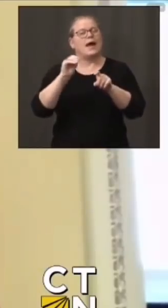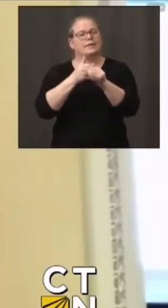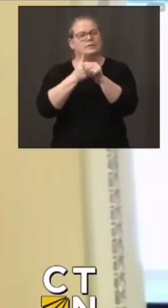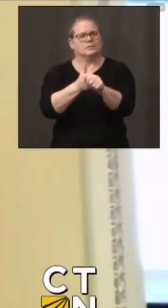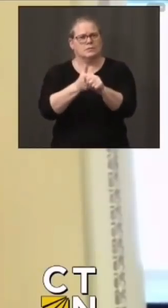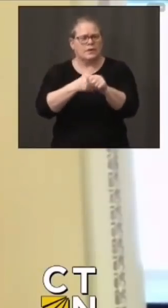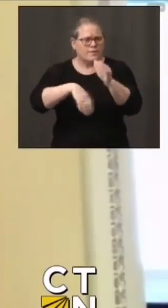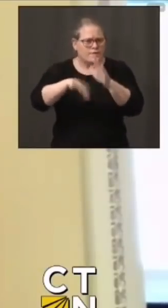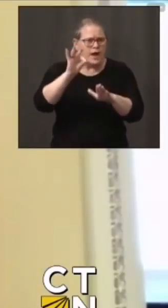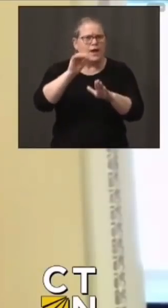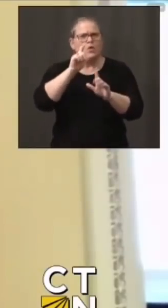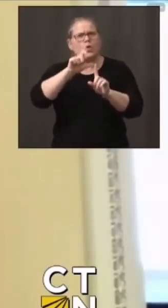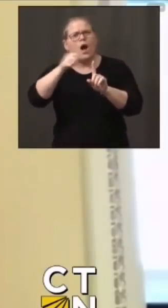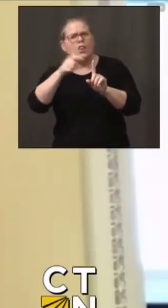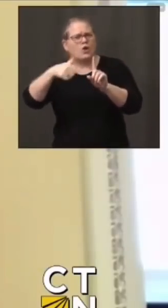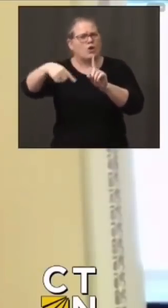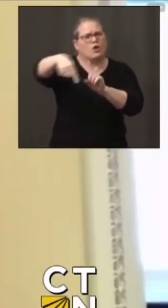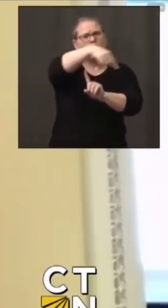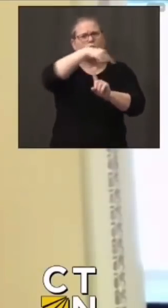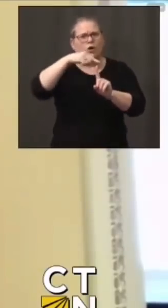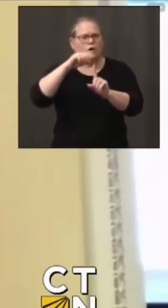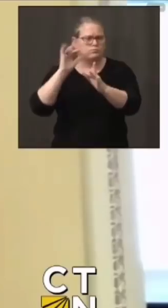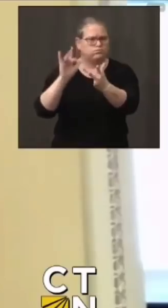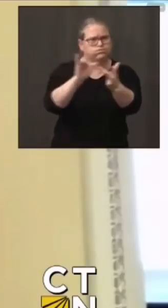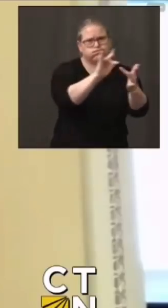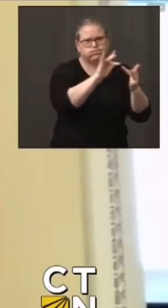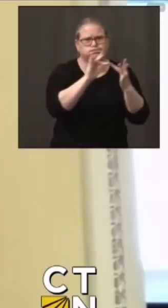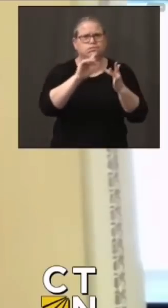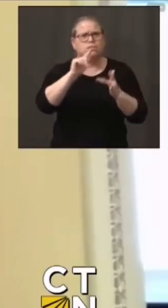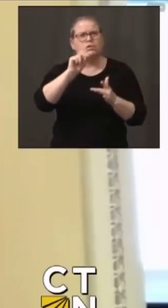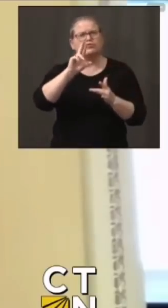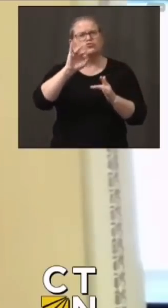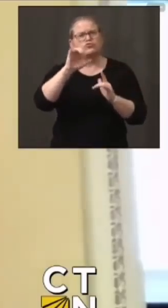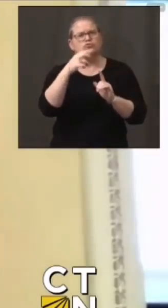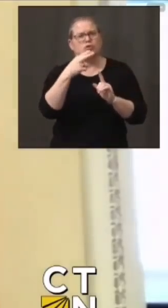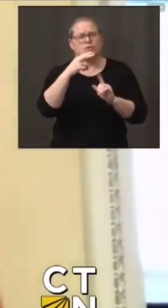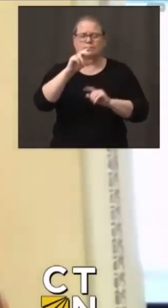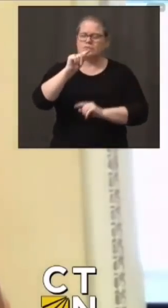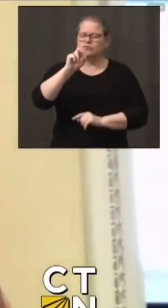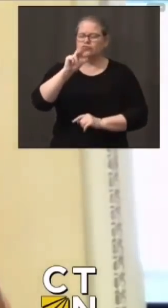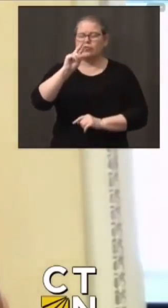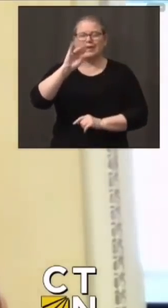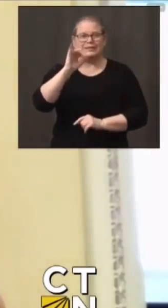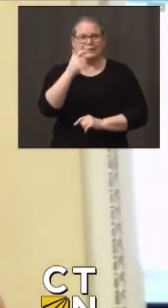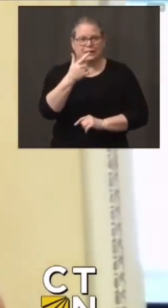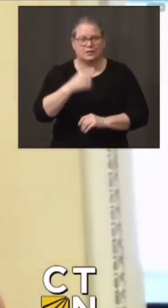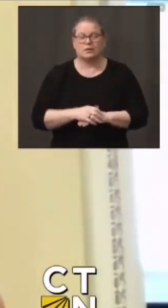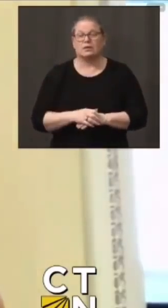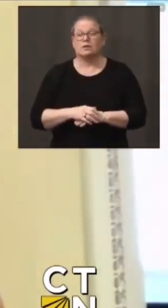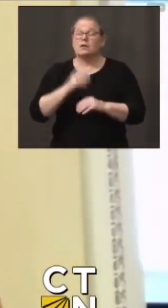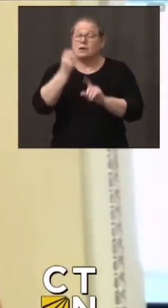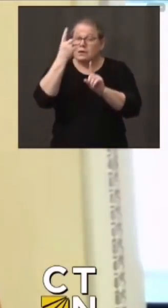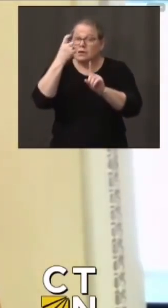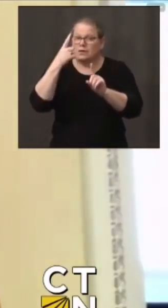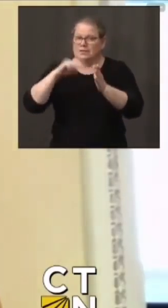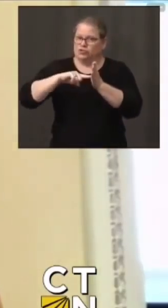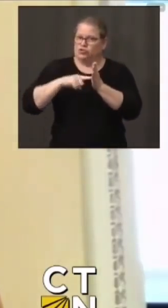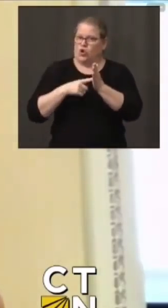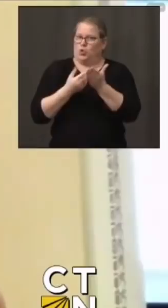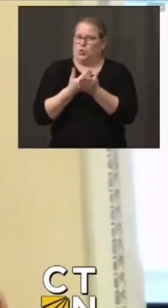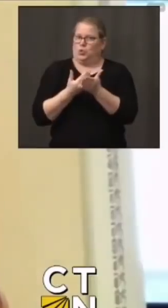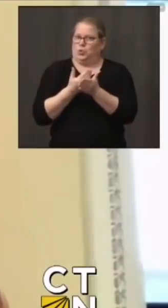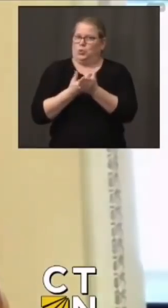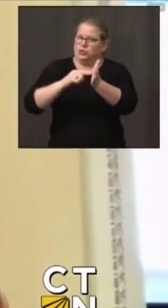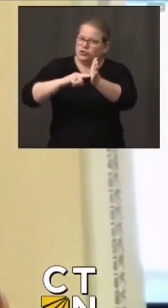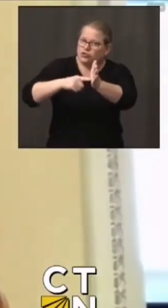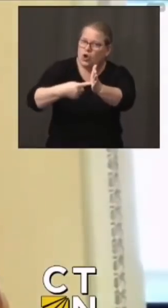funding. I believe that one of the first undertakings of the president-elect